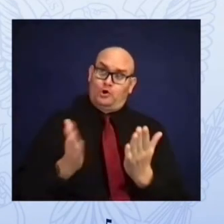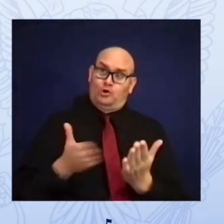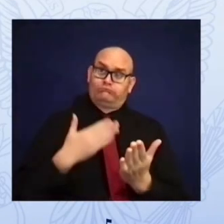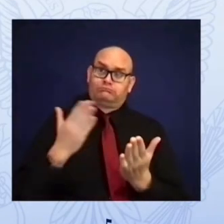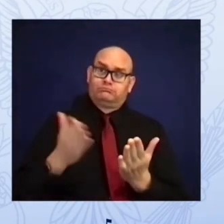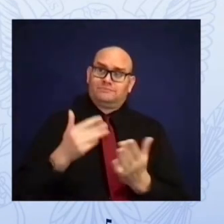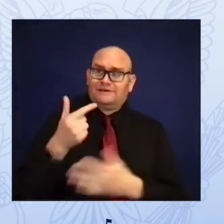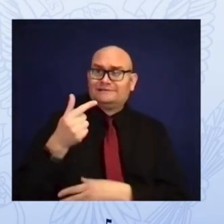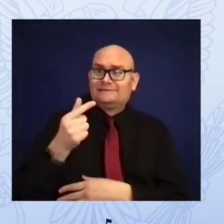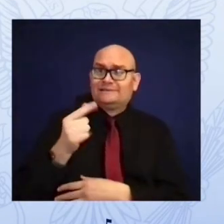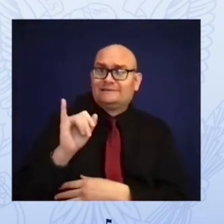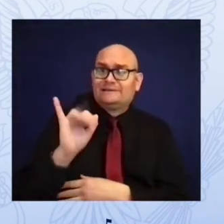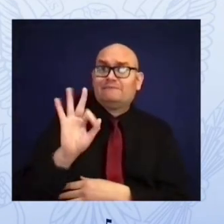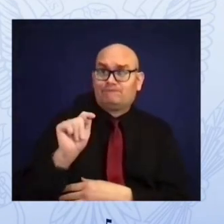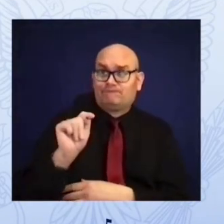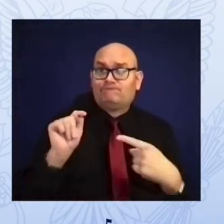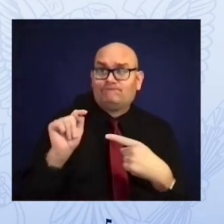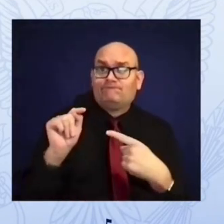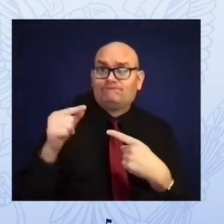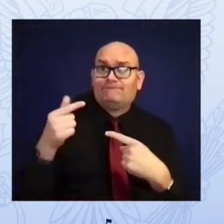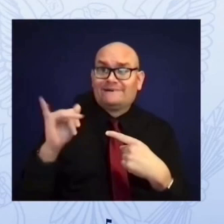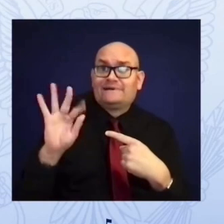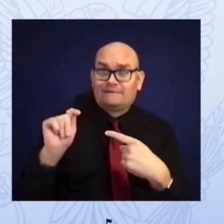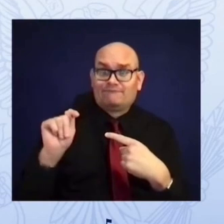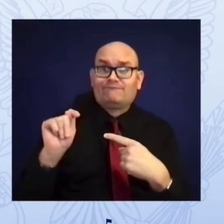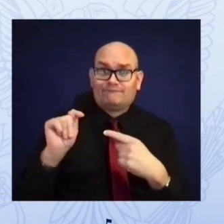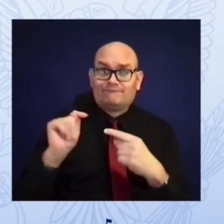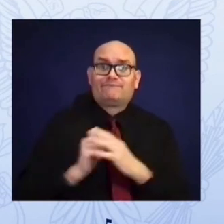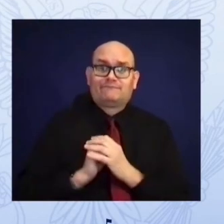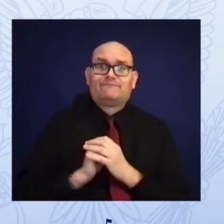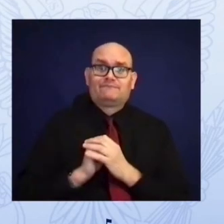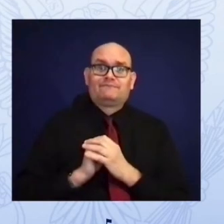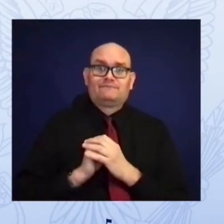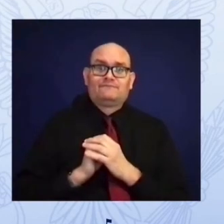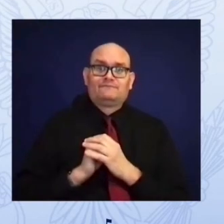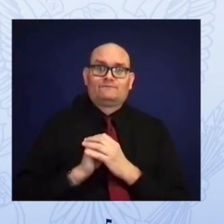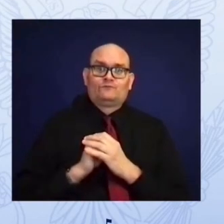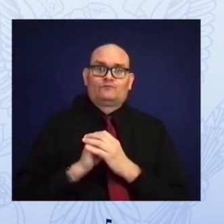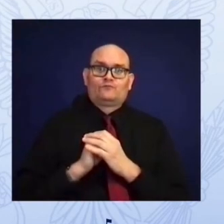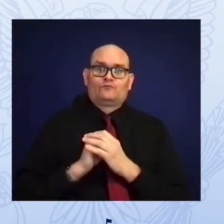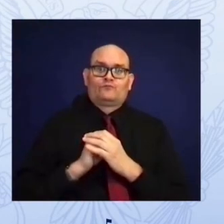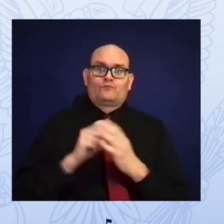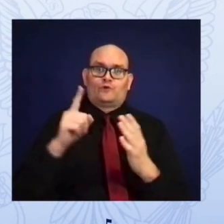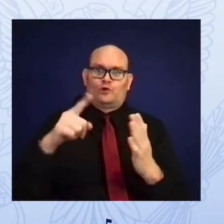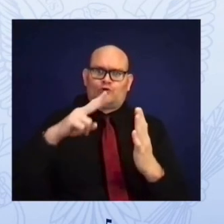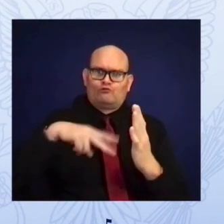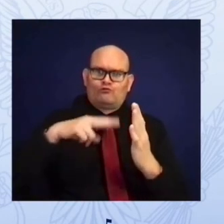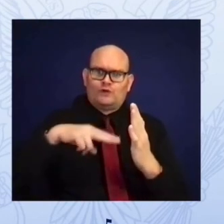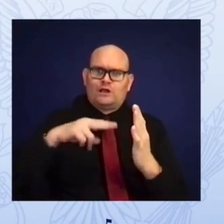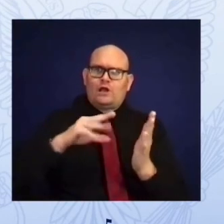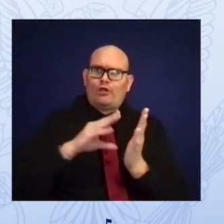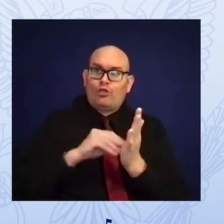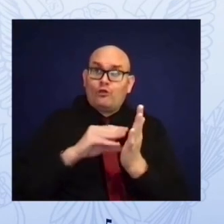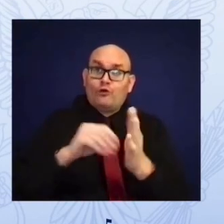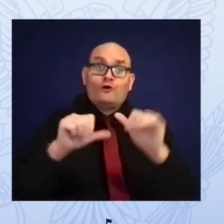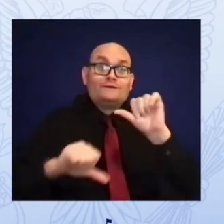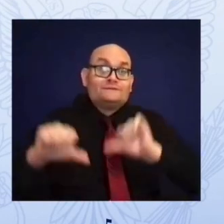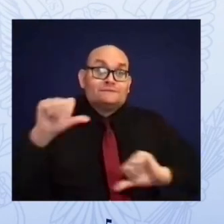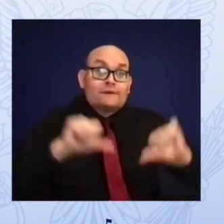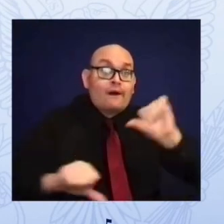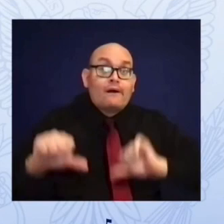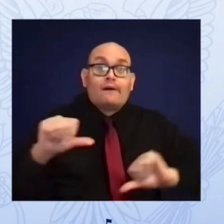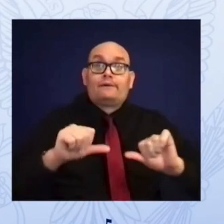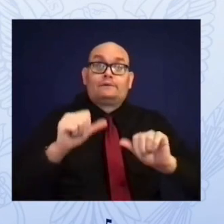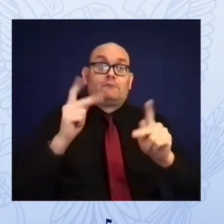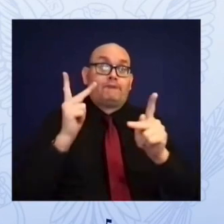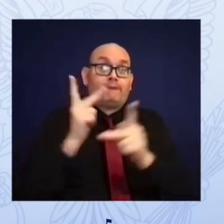reimagined way to connect with science or math or history or art, we see ourselves. Museums